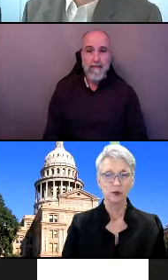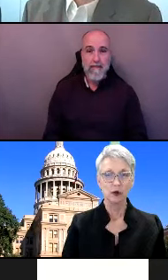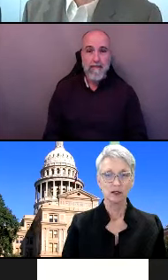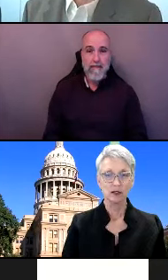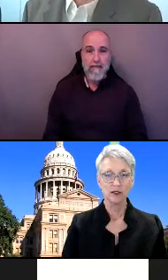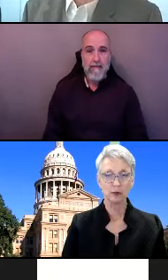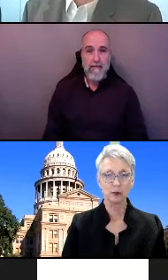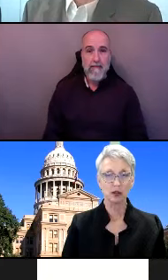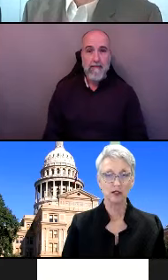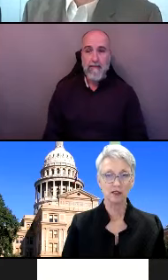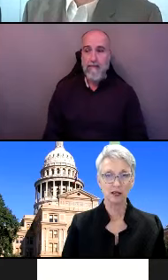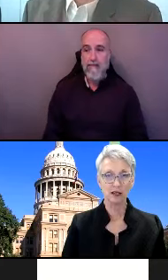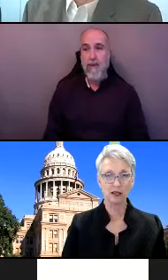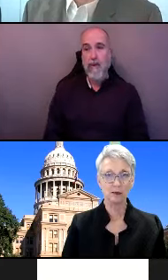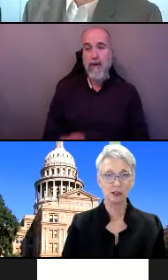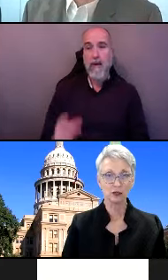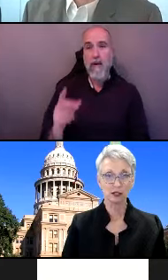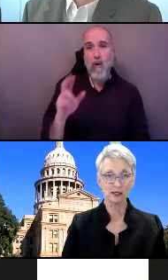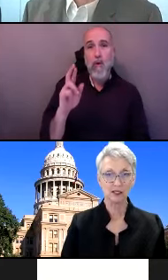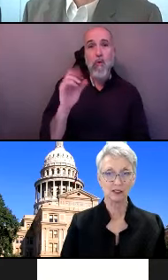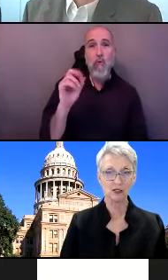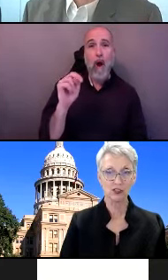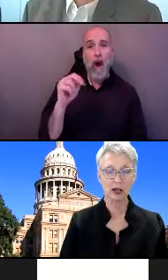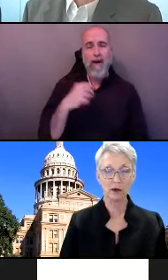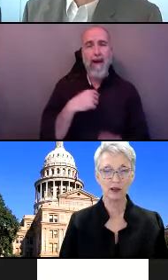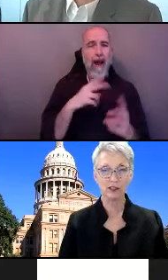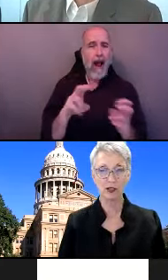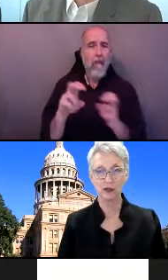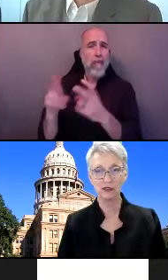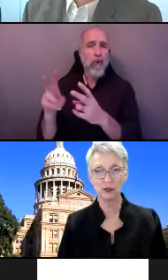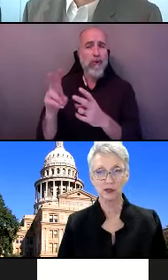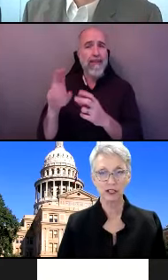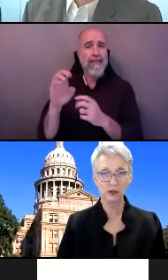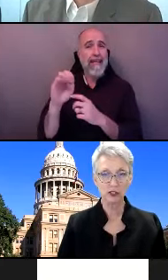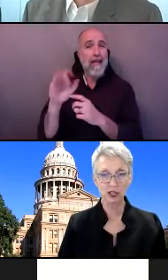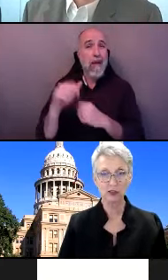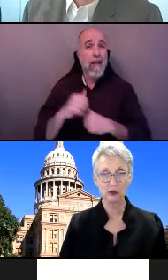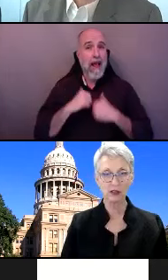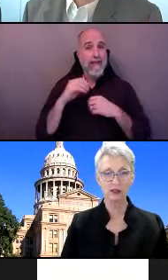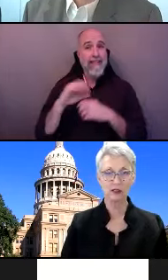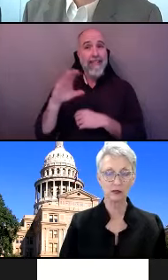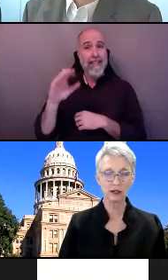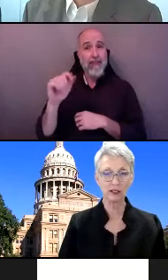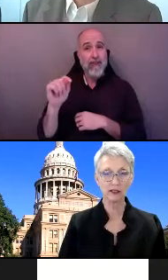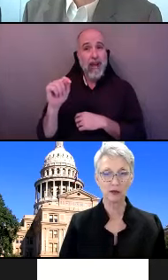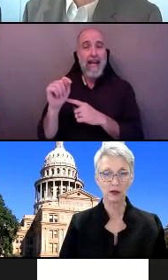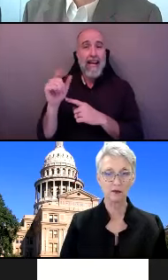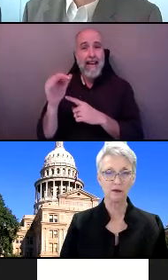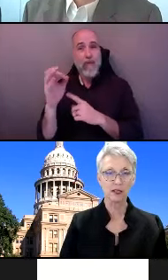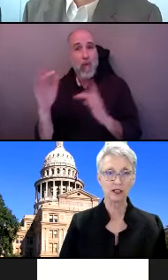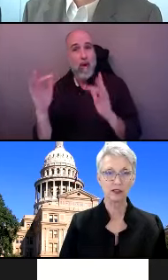I've put Ron's email address into the chat box. So if you would like to reach out to Ron